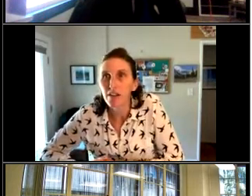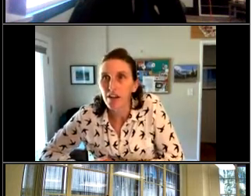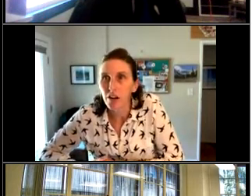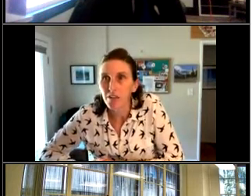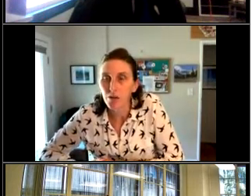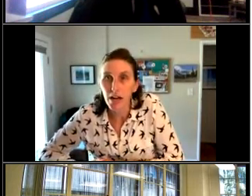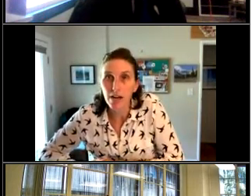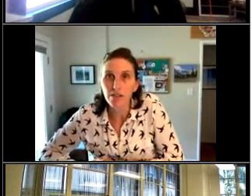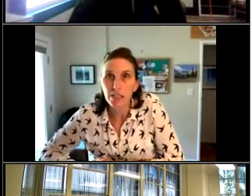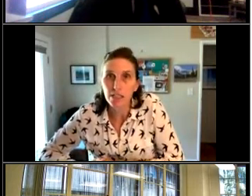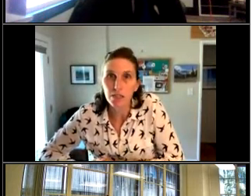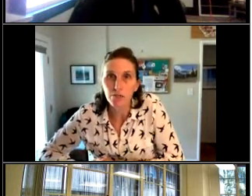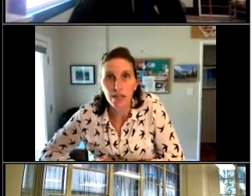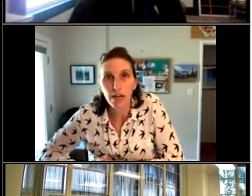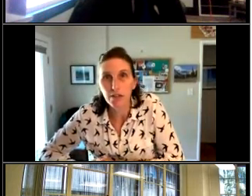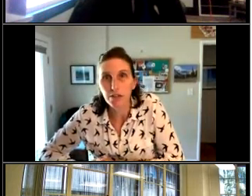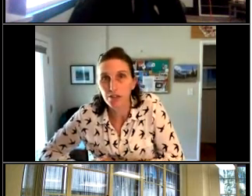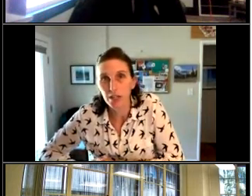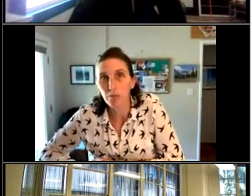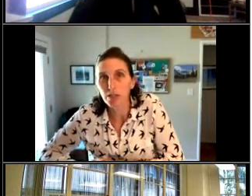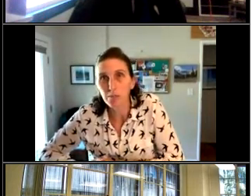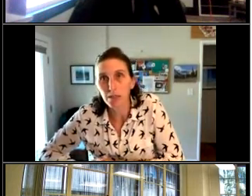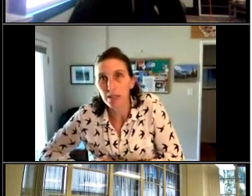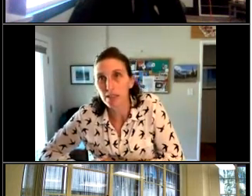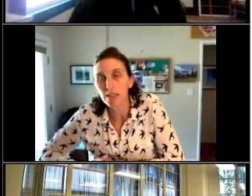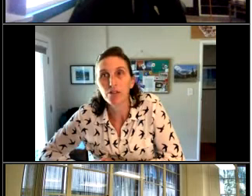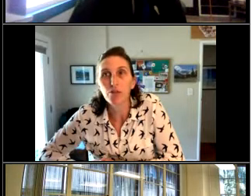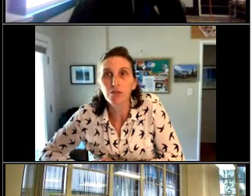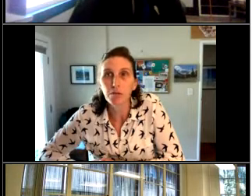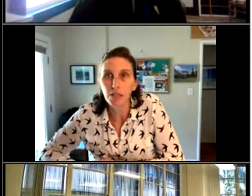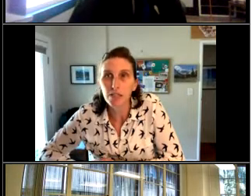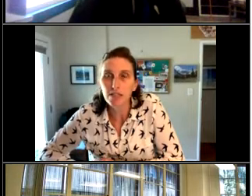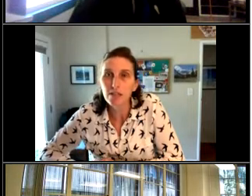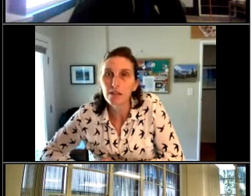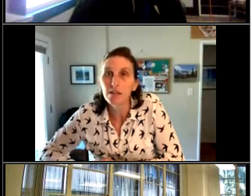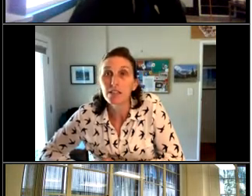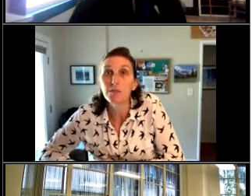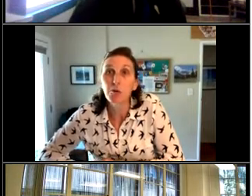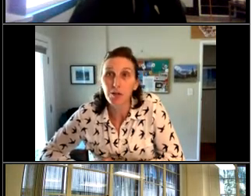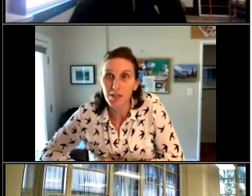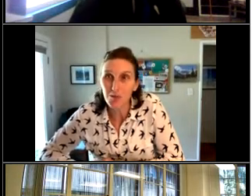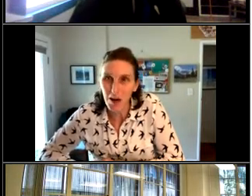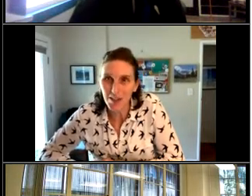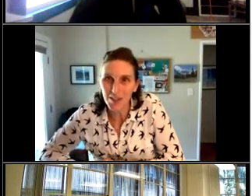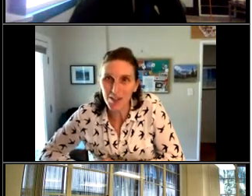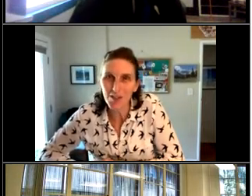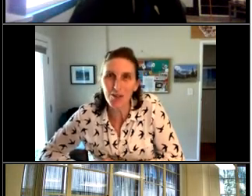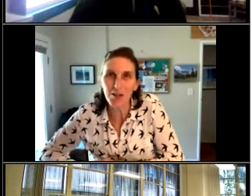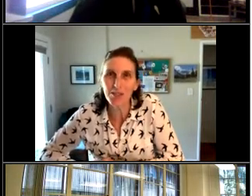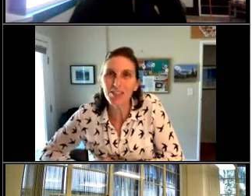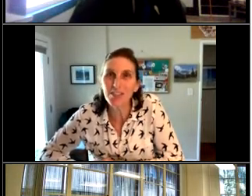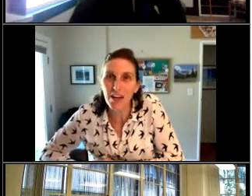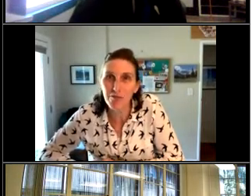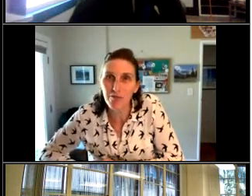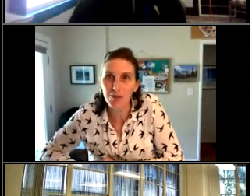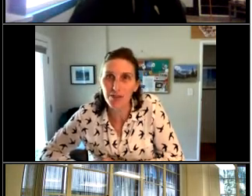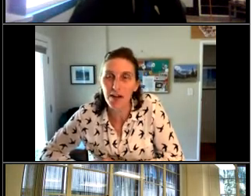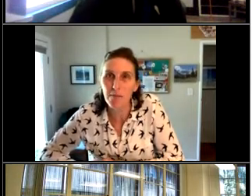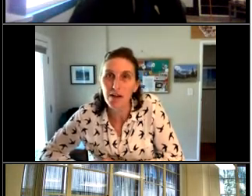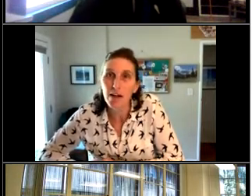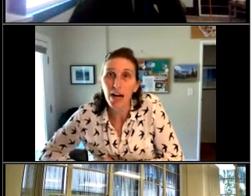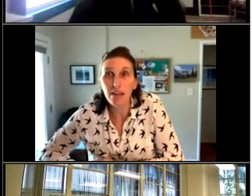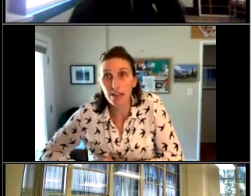are there on the ground and need to really understand more deeply the needs of their local communities is important as well. So there are just a lot